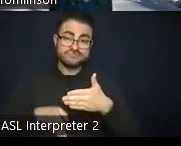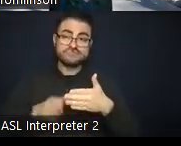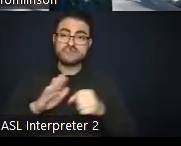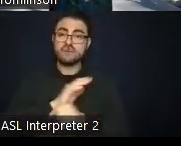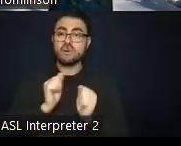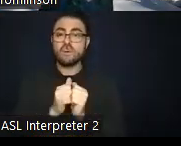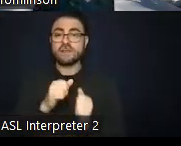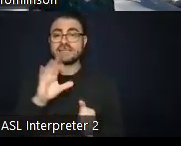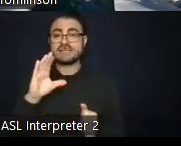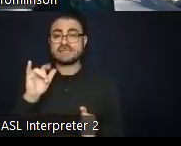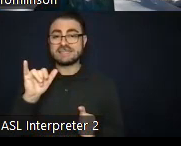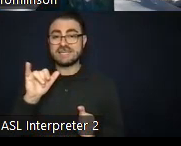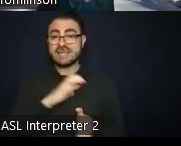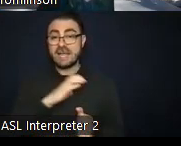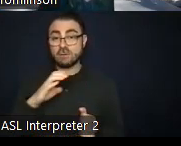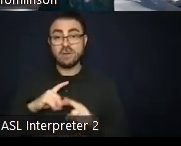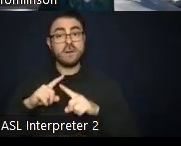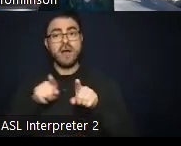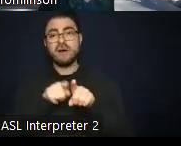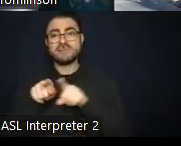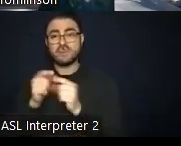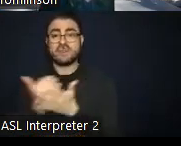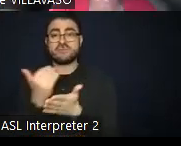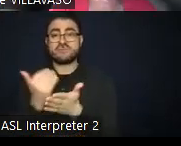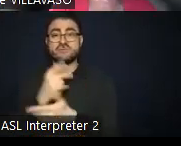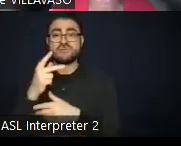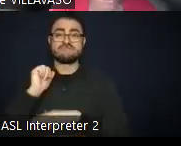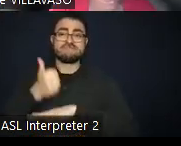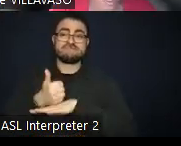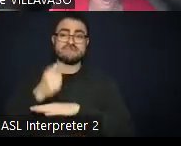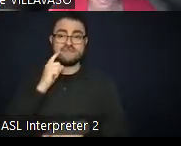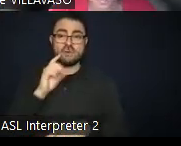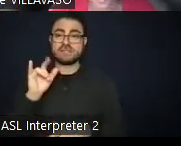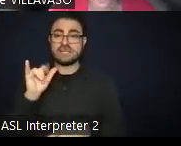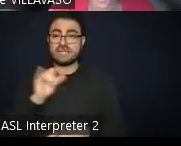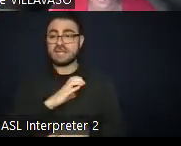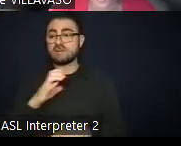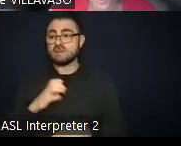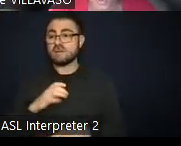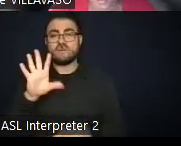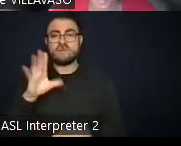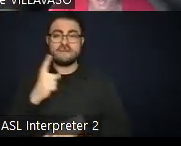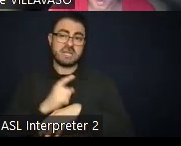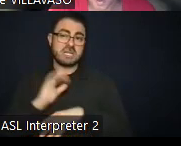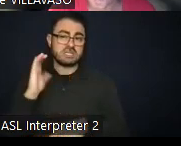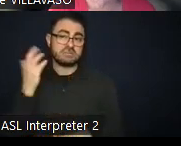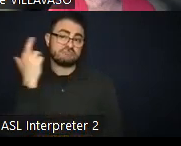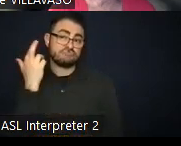council, but 45 days seems like a very reasonable middle number. Thank you, co-chair